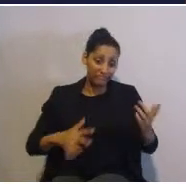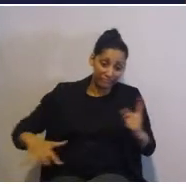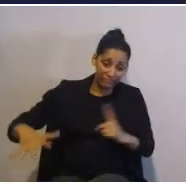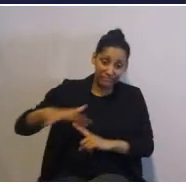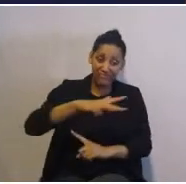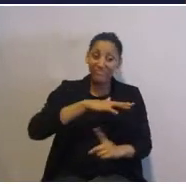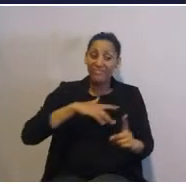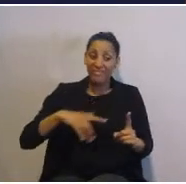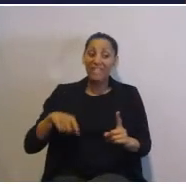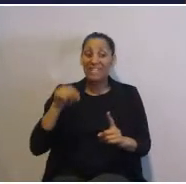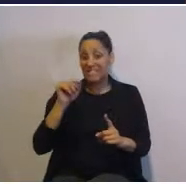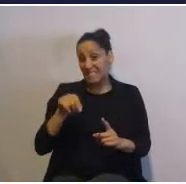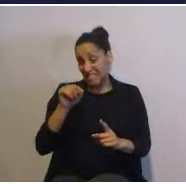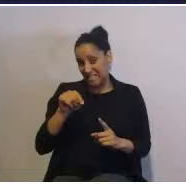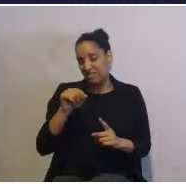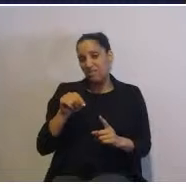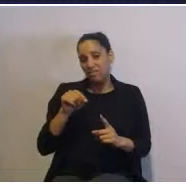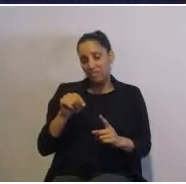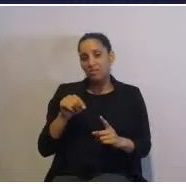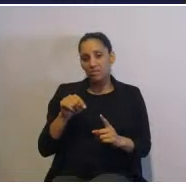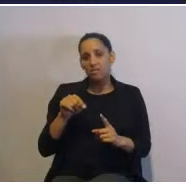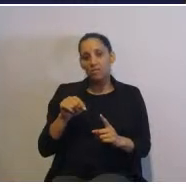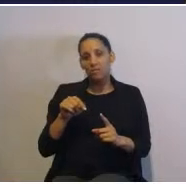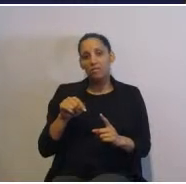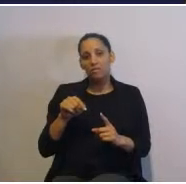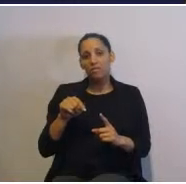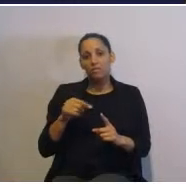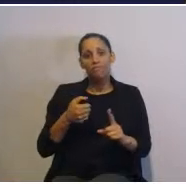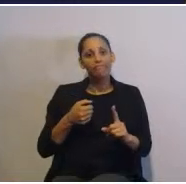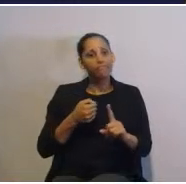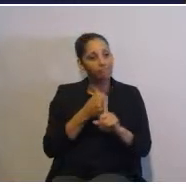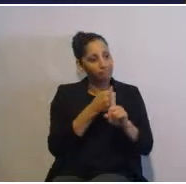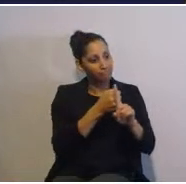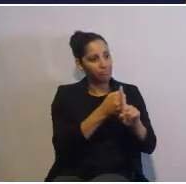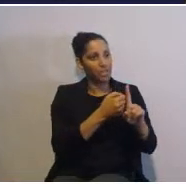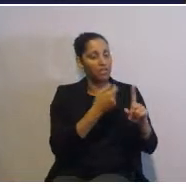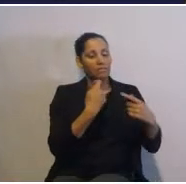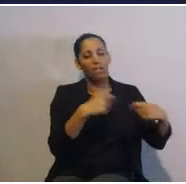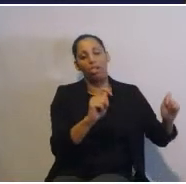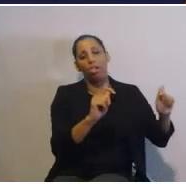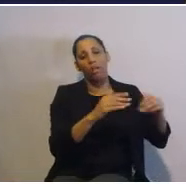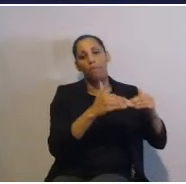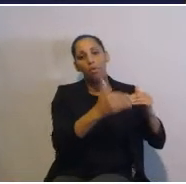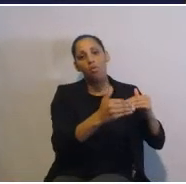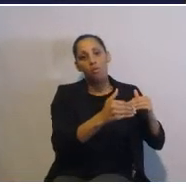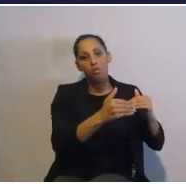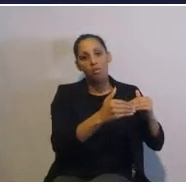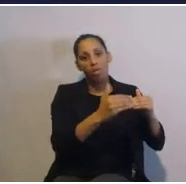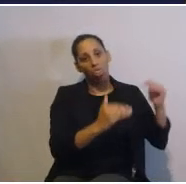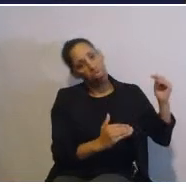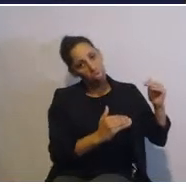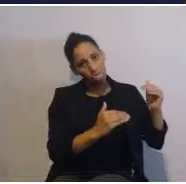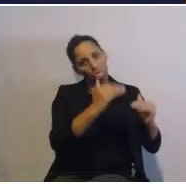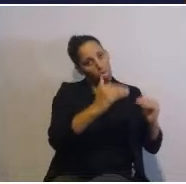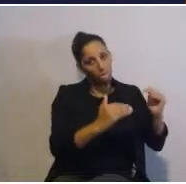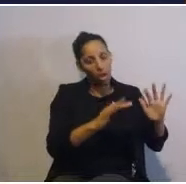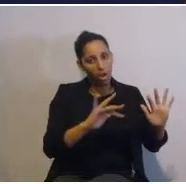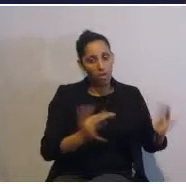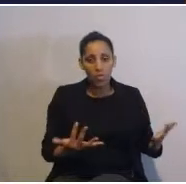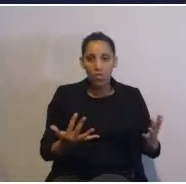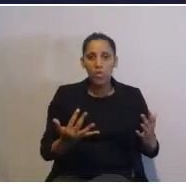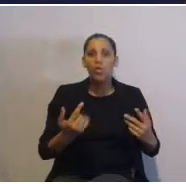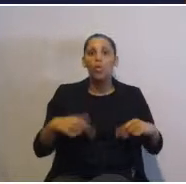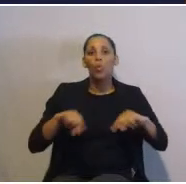understanding, is what drives the sales. And what ESCOM does is that it takes into